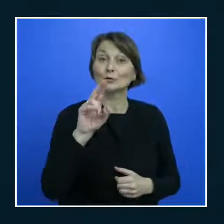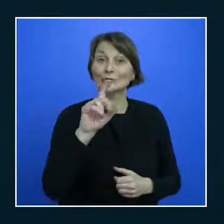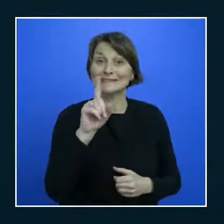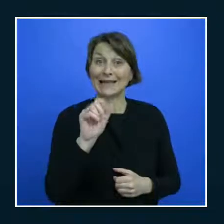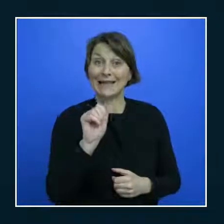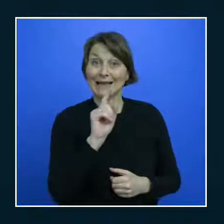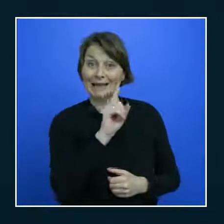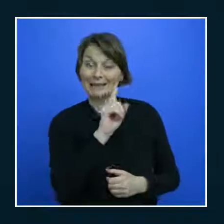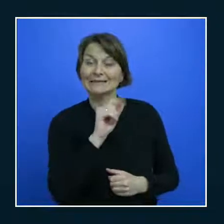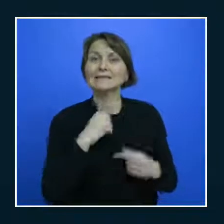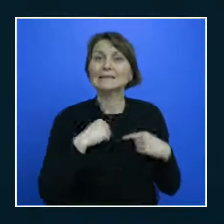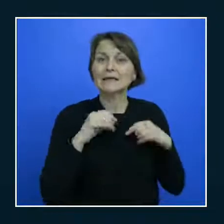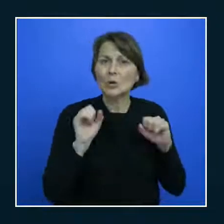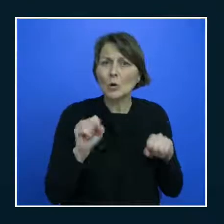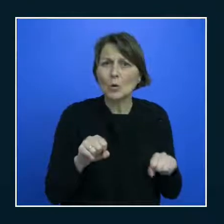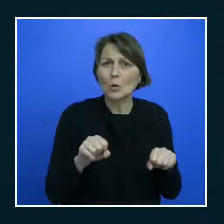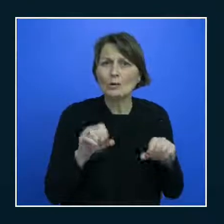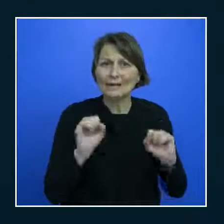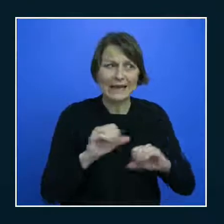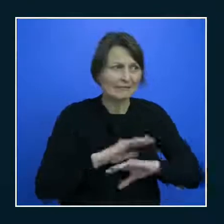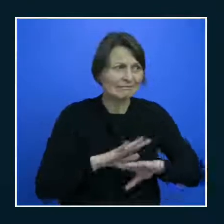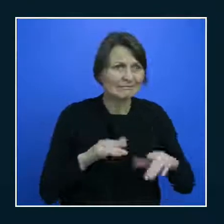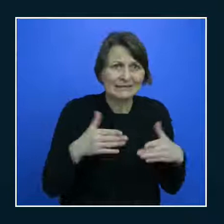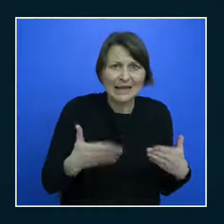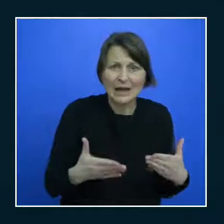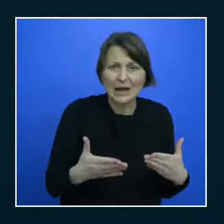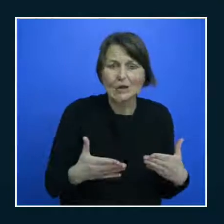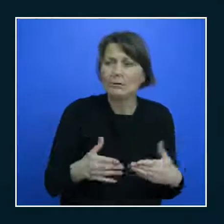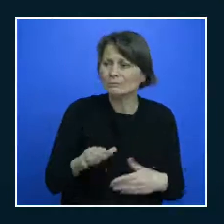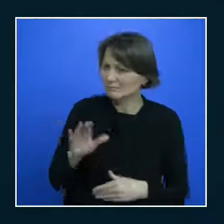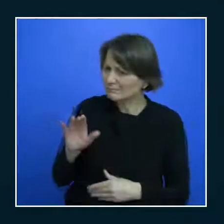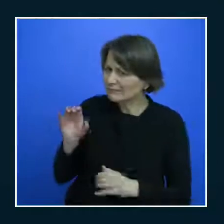You can. Ouch. Right, but I'm